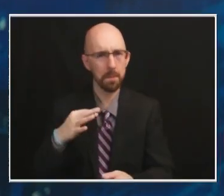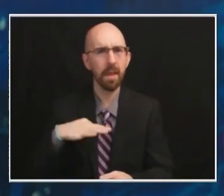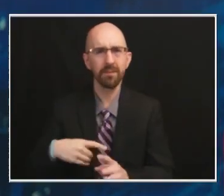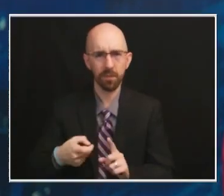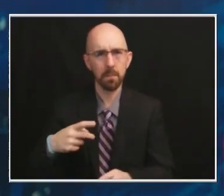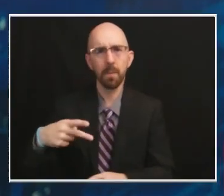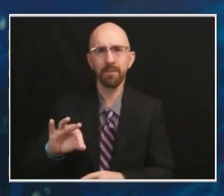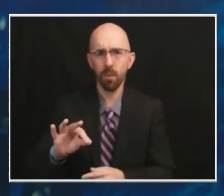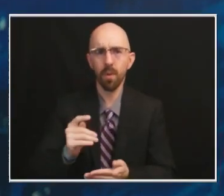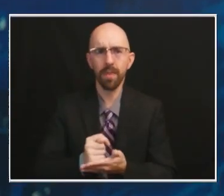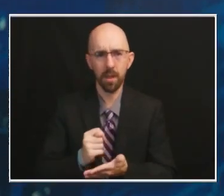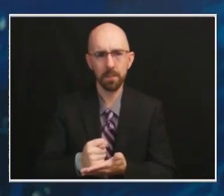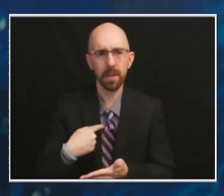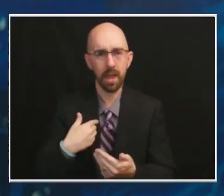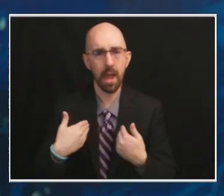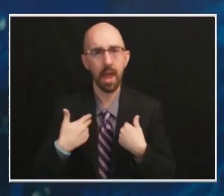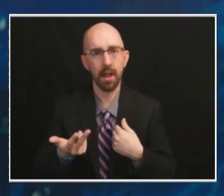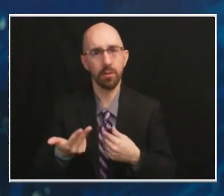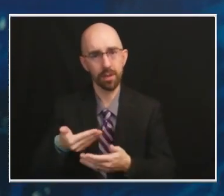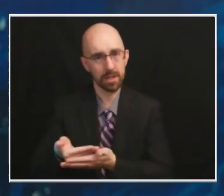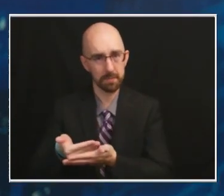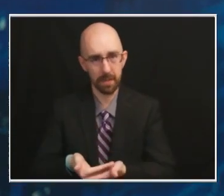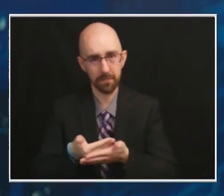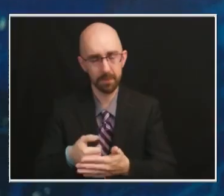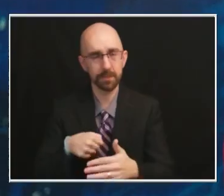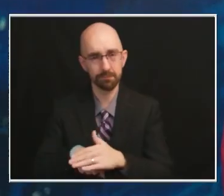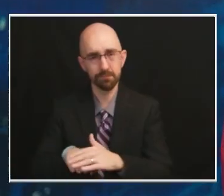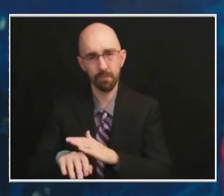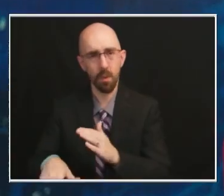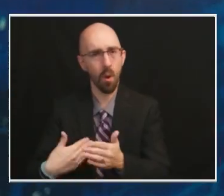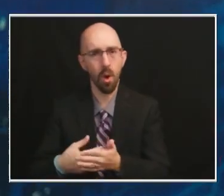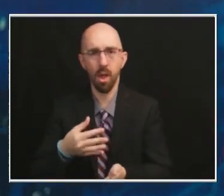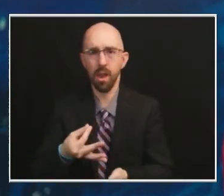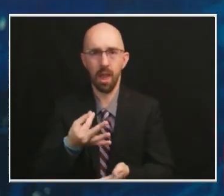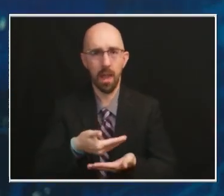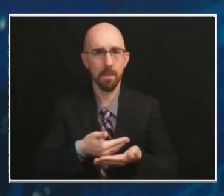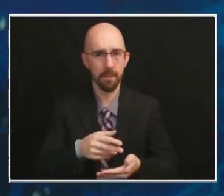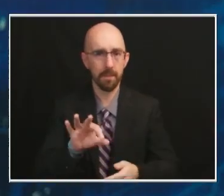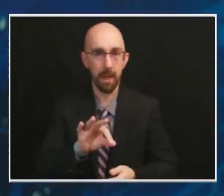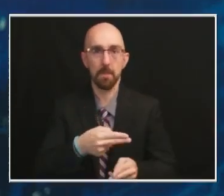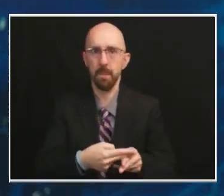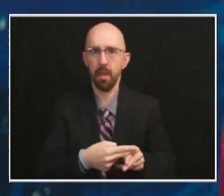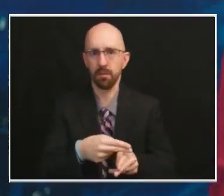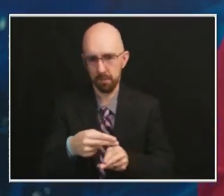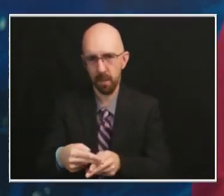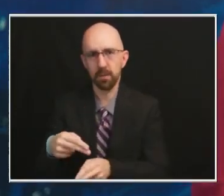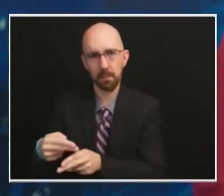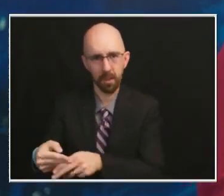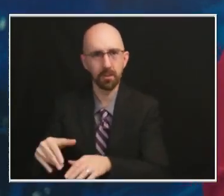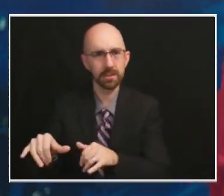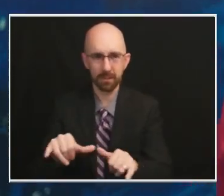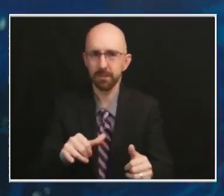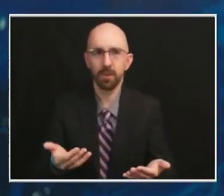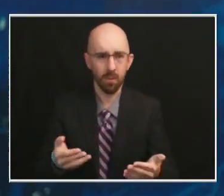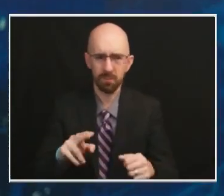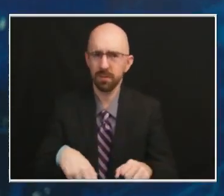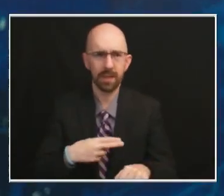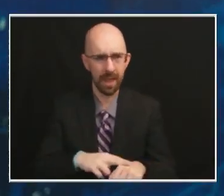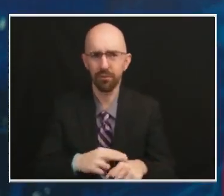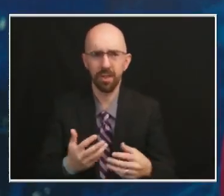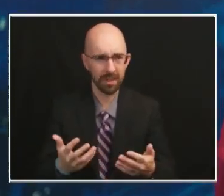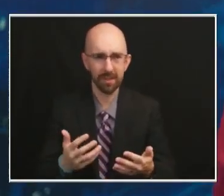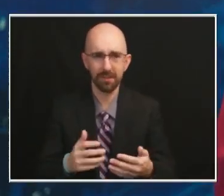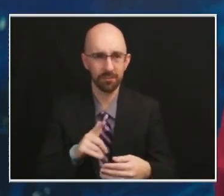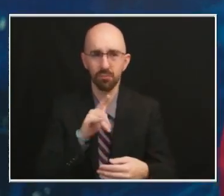I had 3 babies, all of them 9-pound babies. Oh. And so, yeah, nice. Vaginally. Oh, man. That was really a